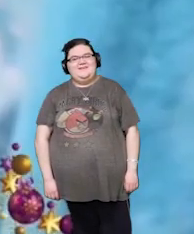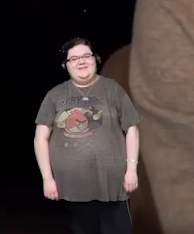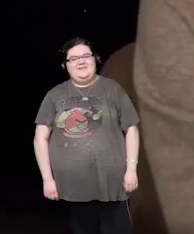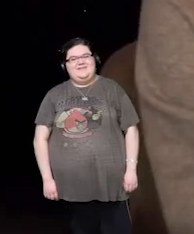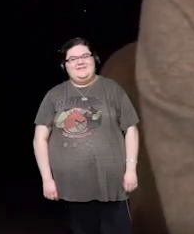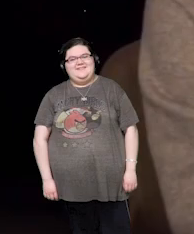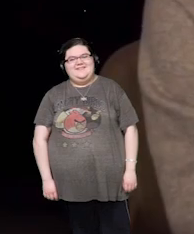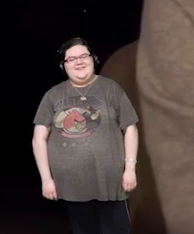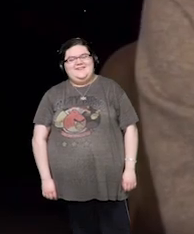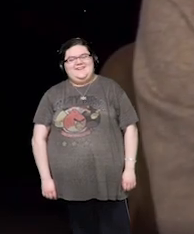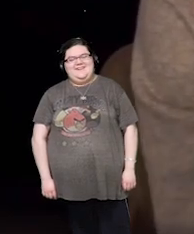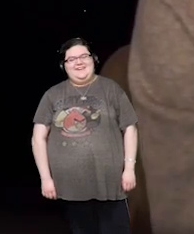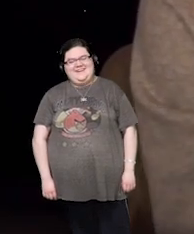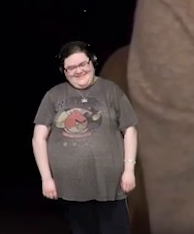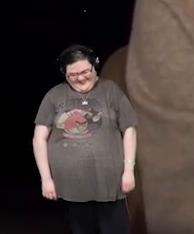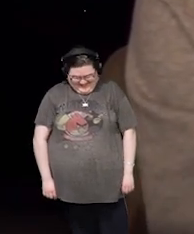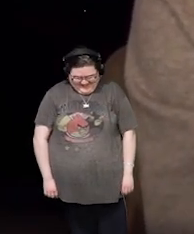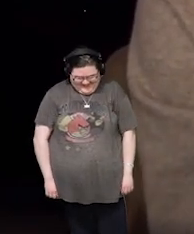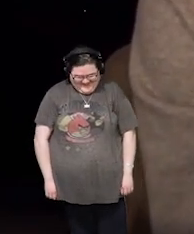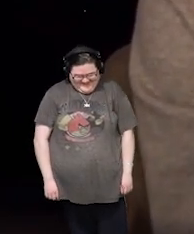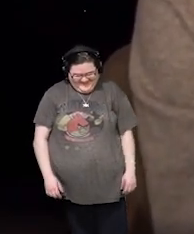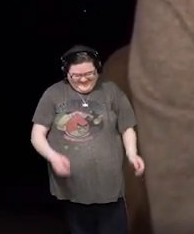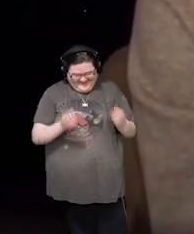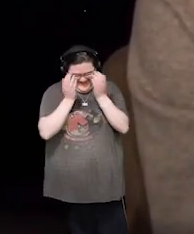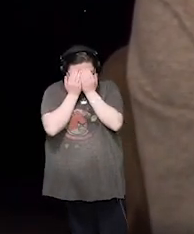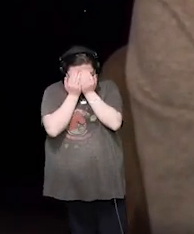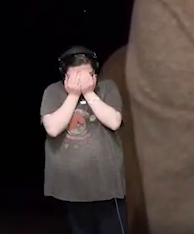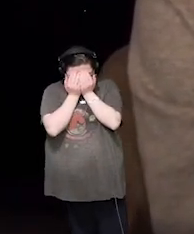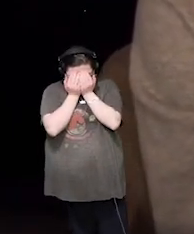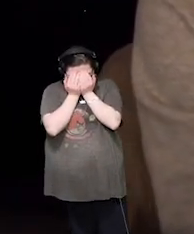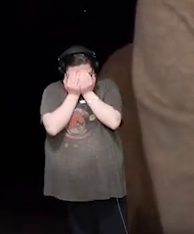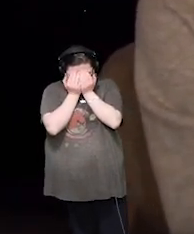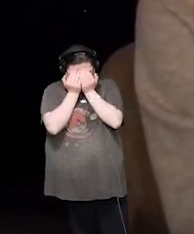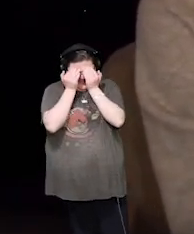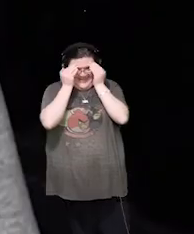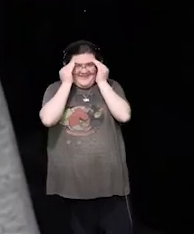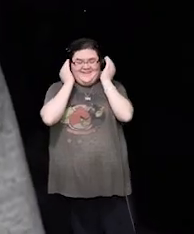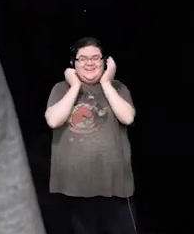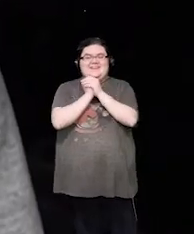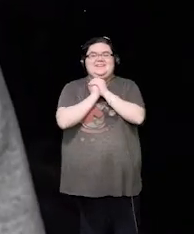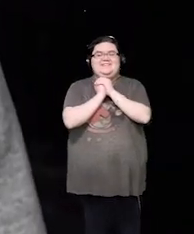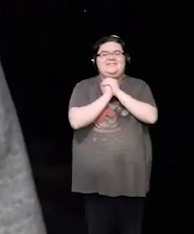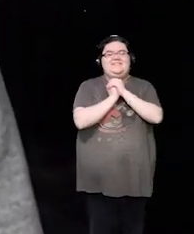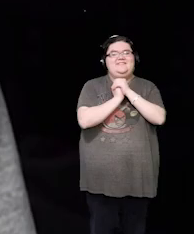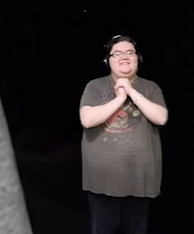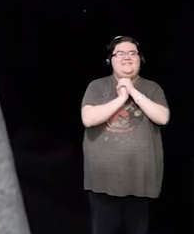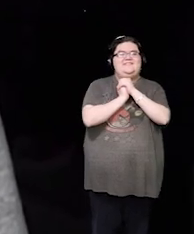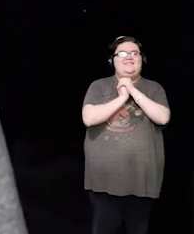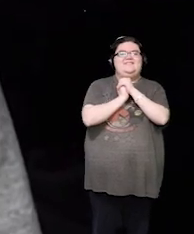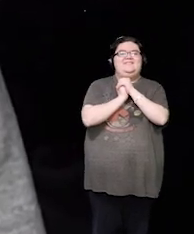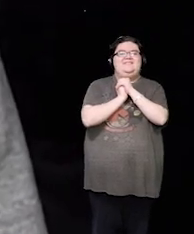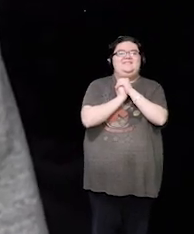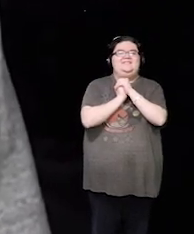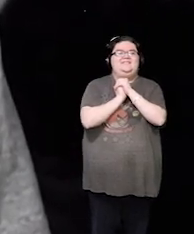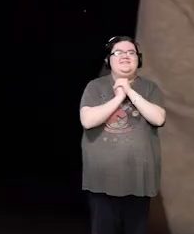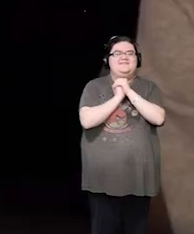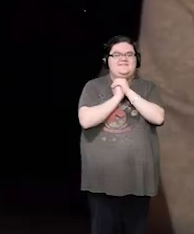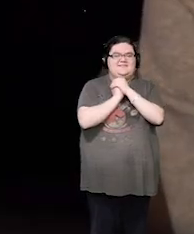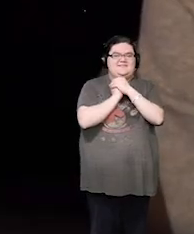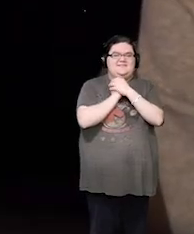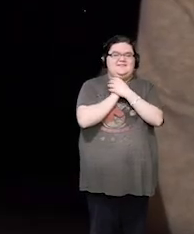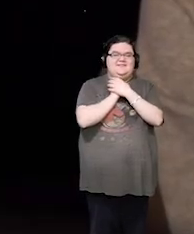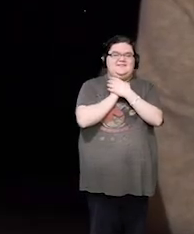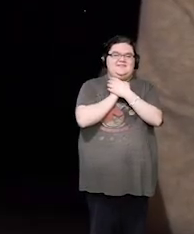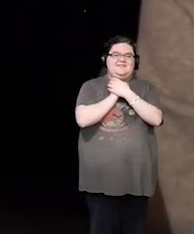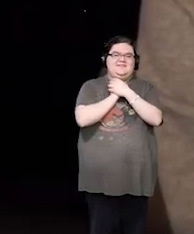will ever know. You know the whole thing of like Santa's watching, like he knows when you're sleeping, he knows when you're awake. All that. He knows when you are sleeping. It's